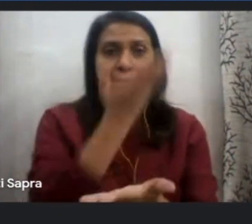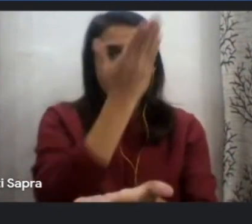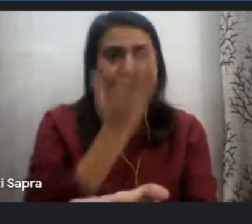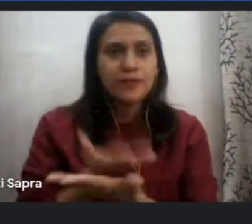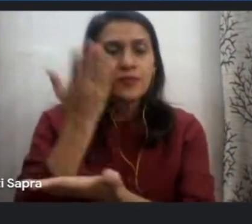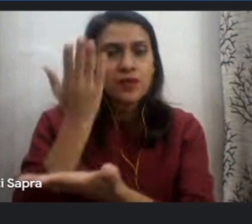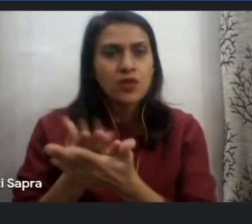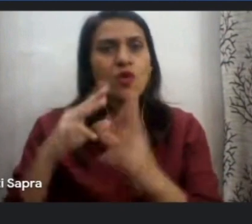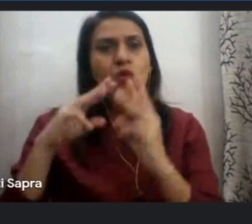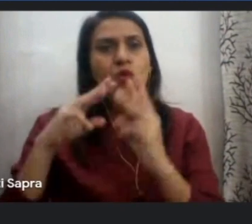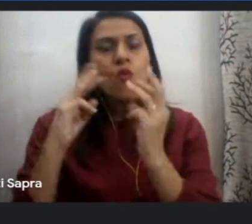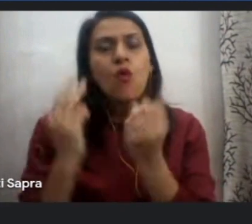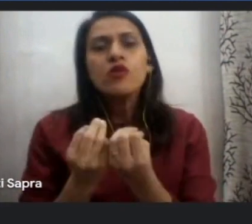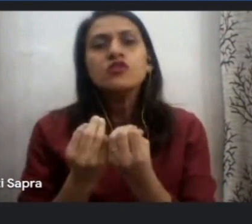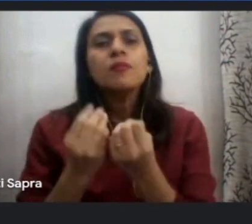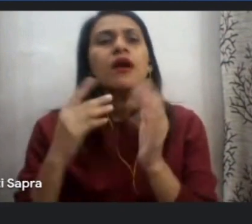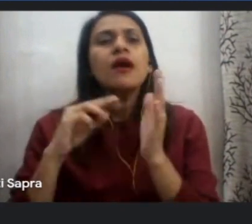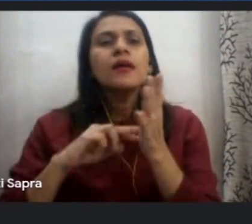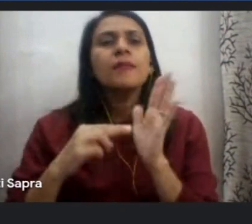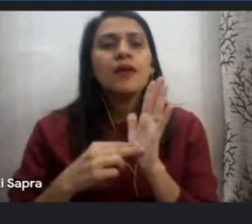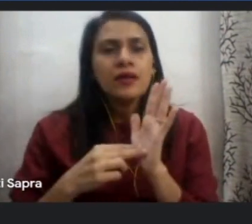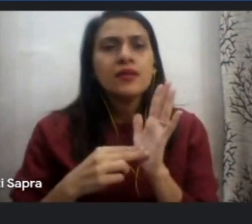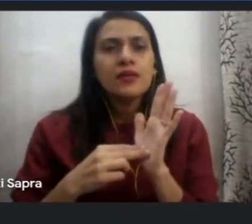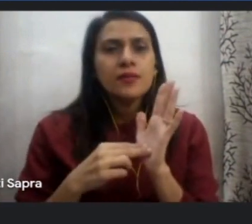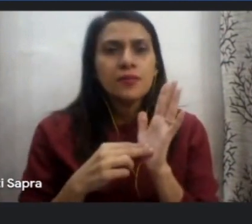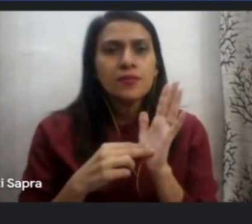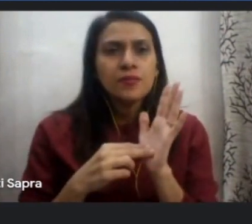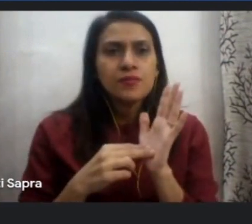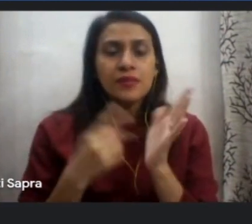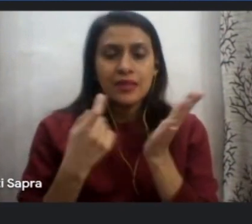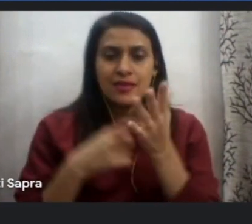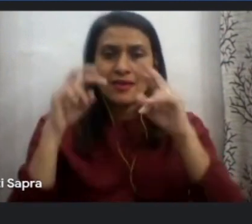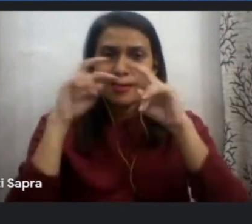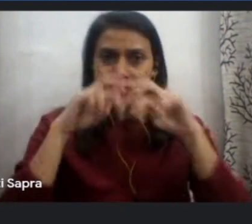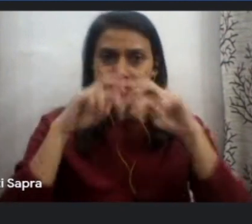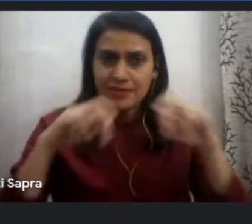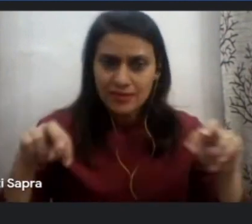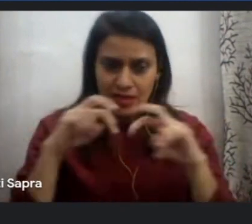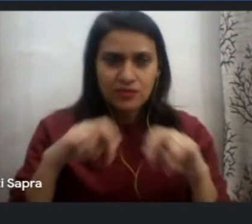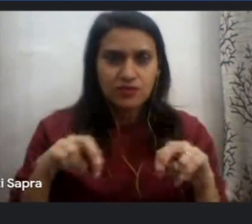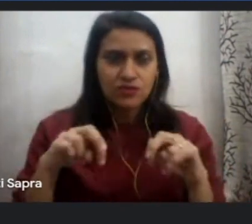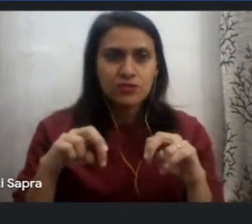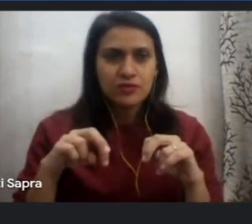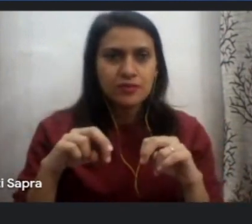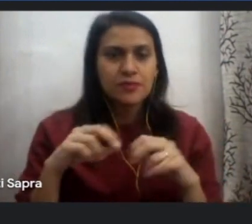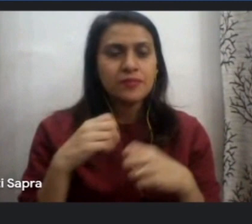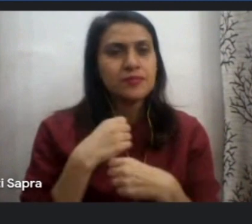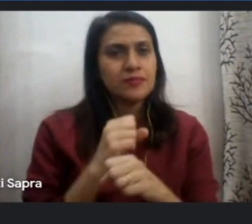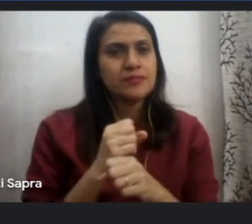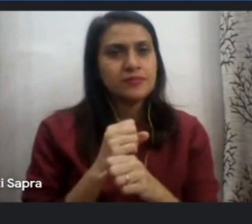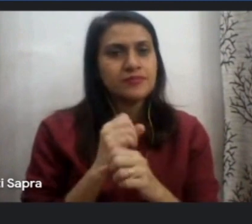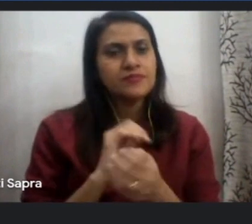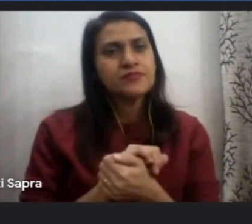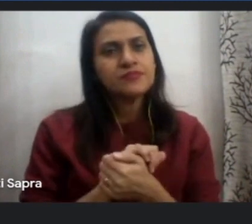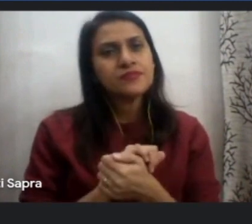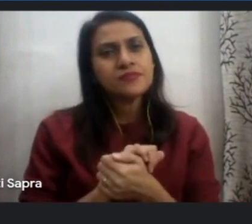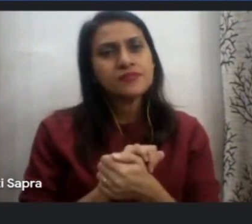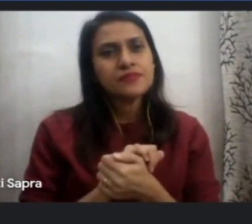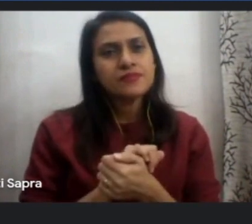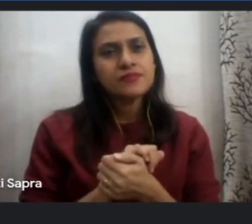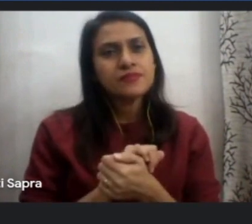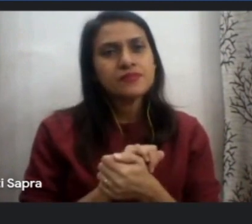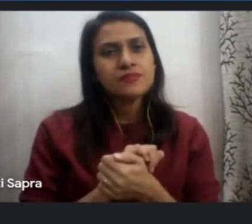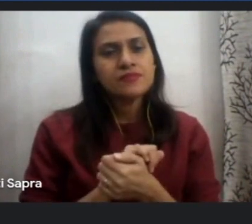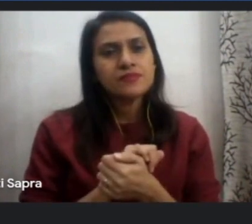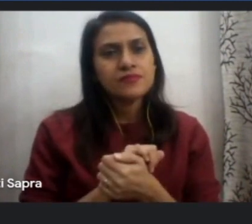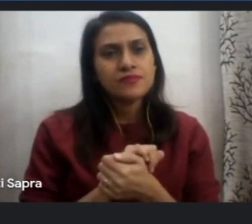a component of the participatory research design where it's bringing